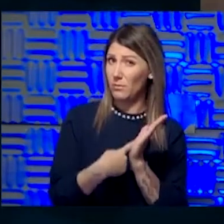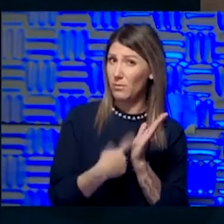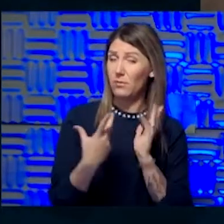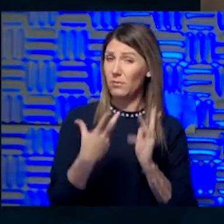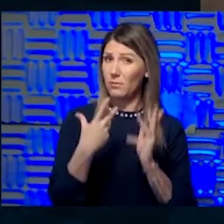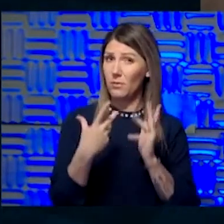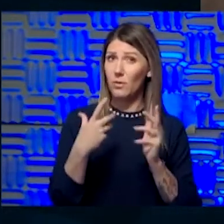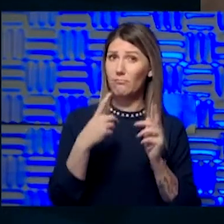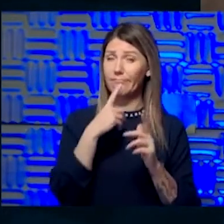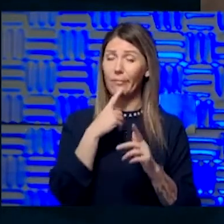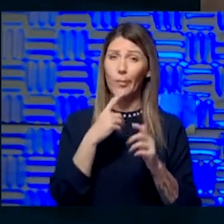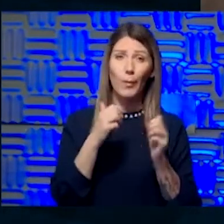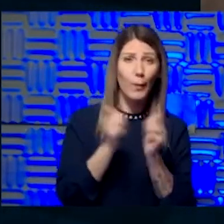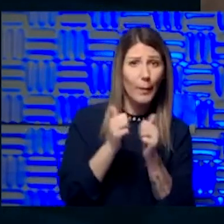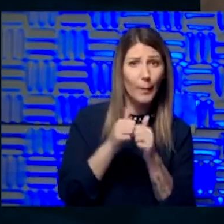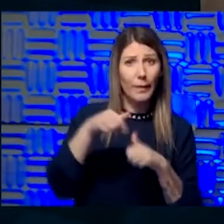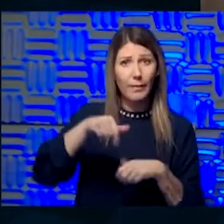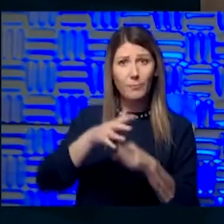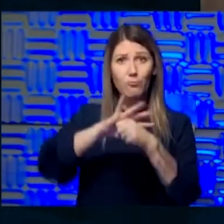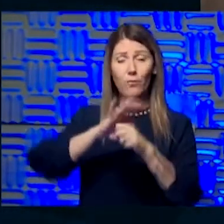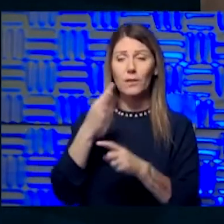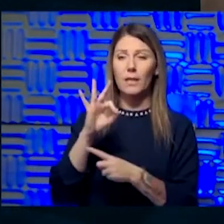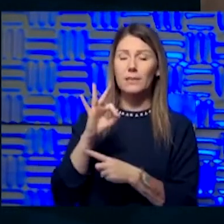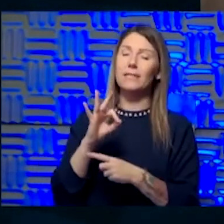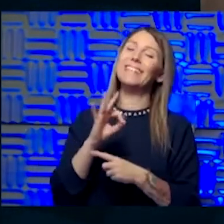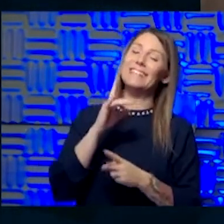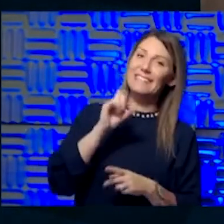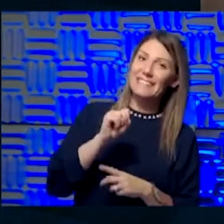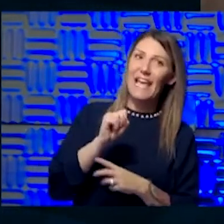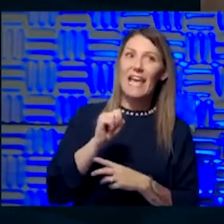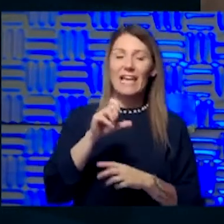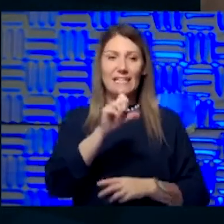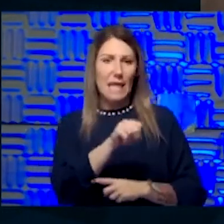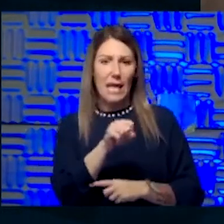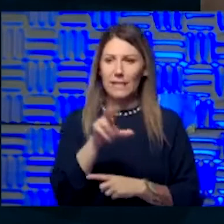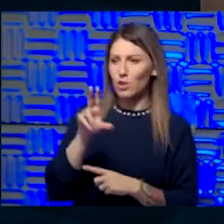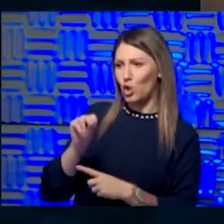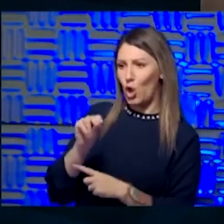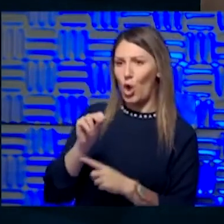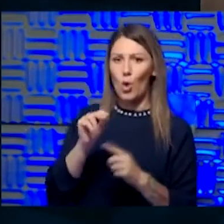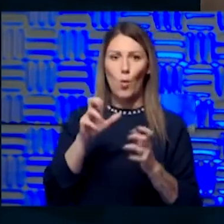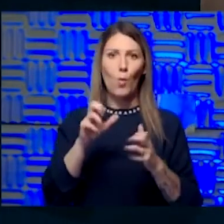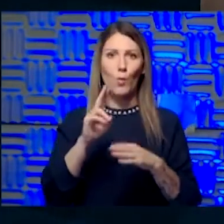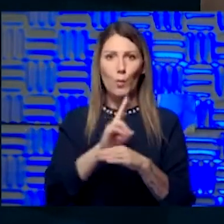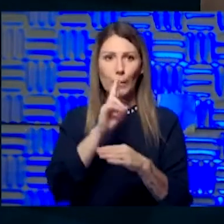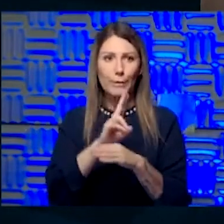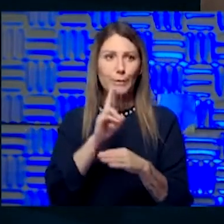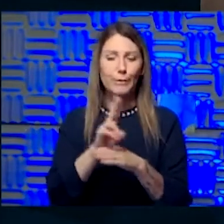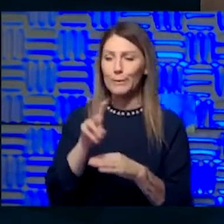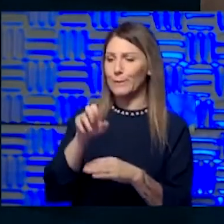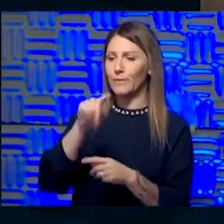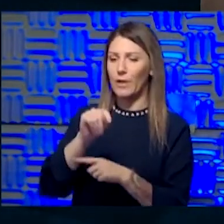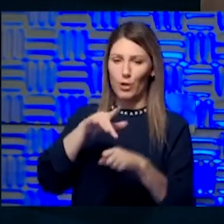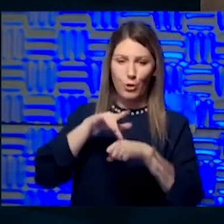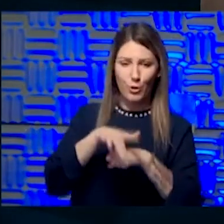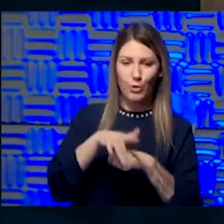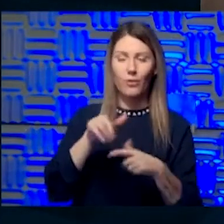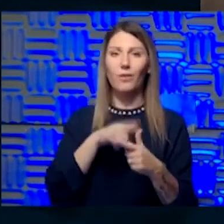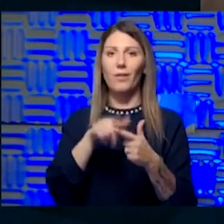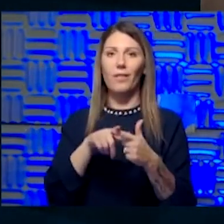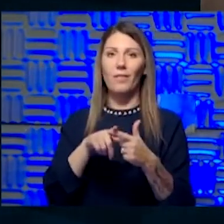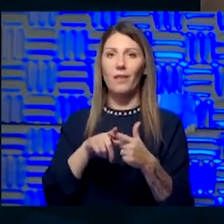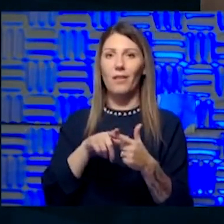It's come and go. When we first started, it was we want to intubate these. We want to put these people on ventilators early, and that seemed to be